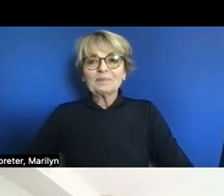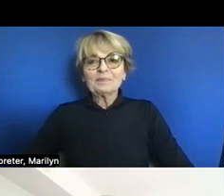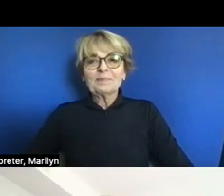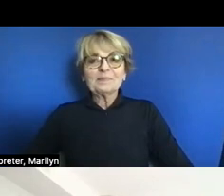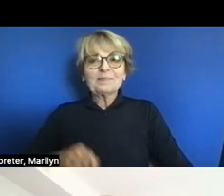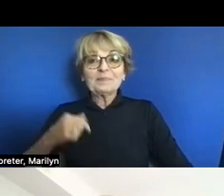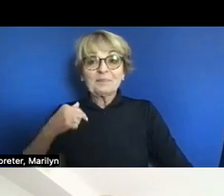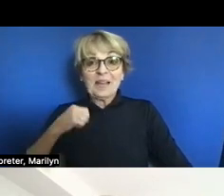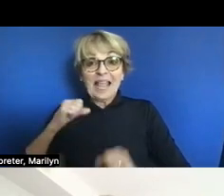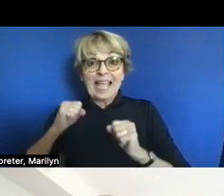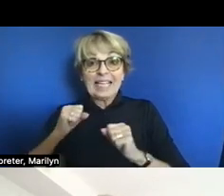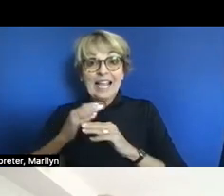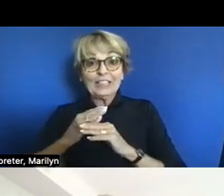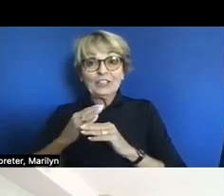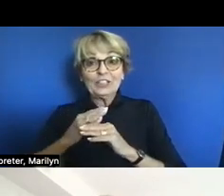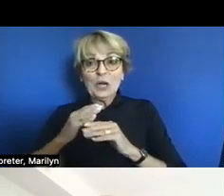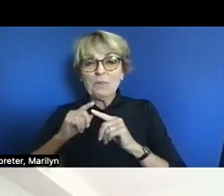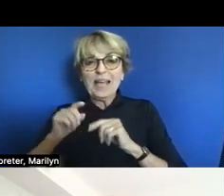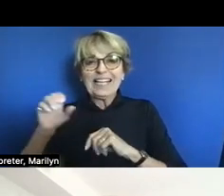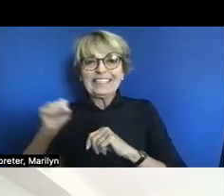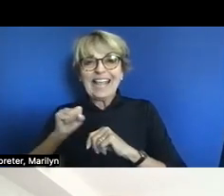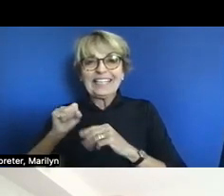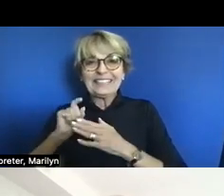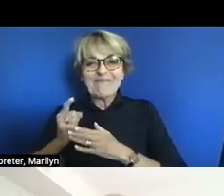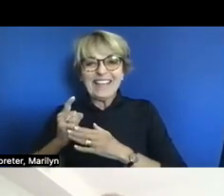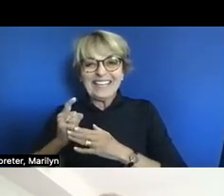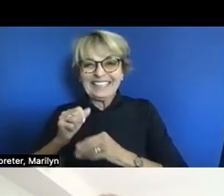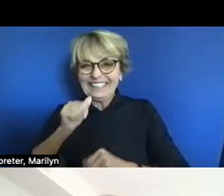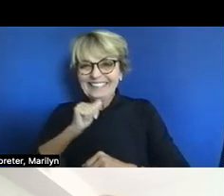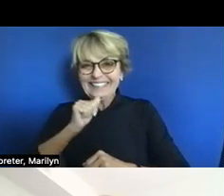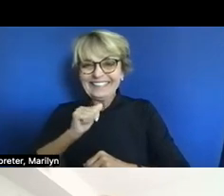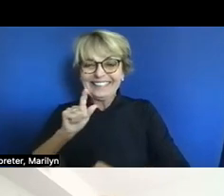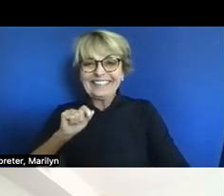Yeah. I can share, but it's just taking me a little moment.